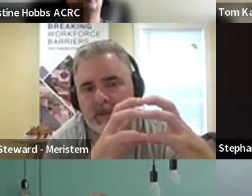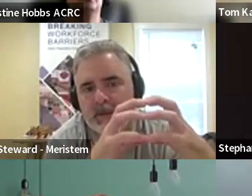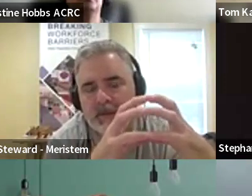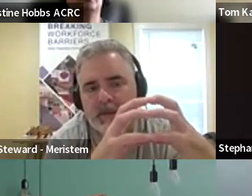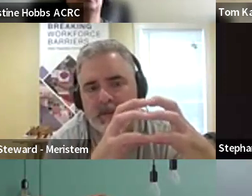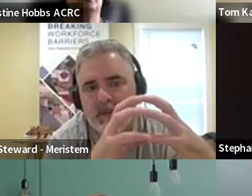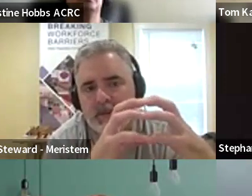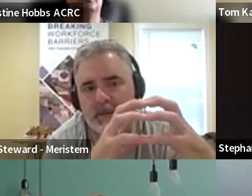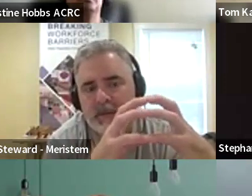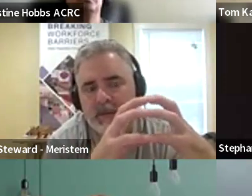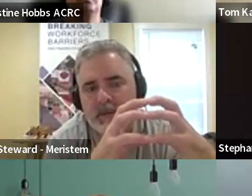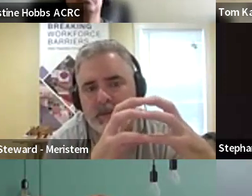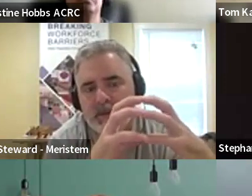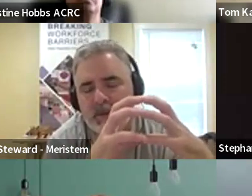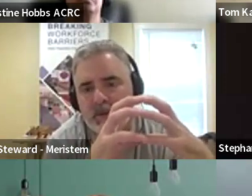screen.